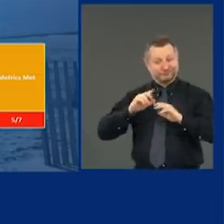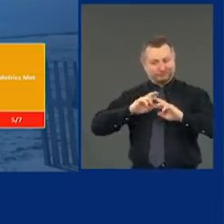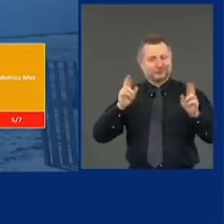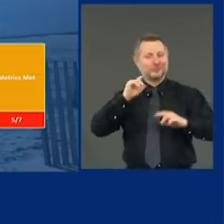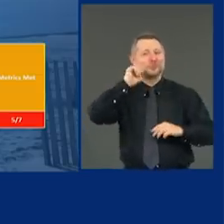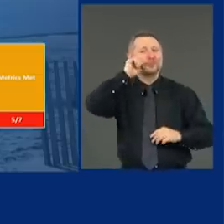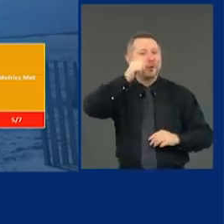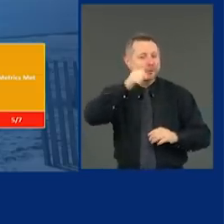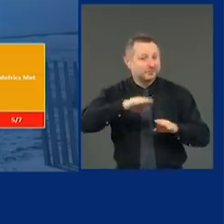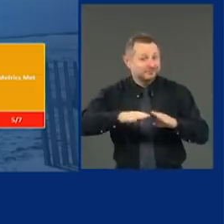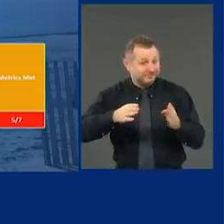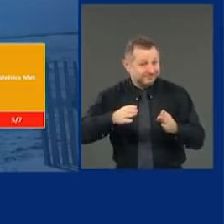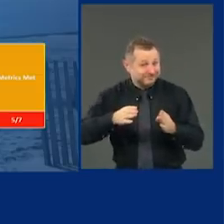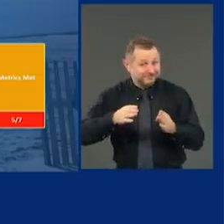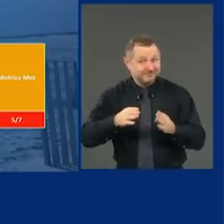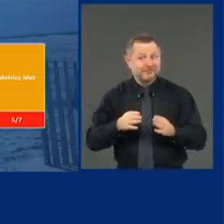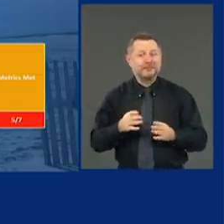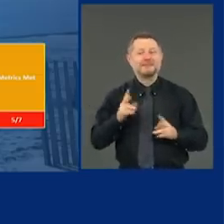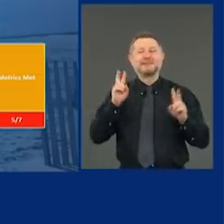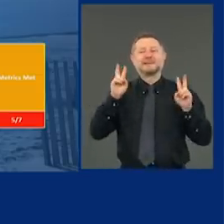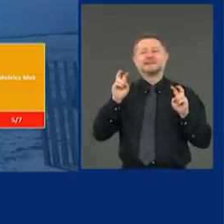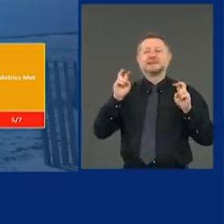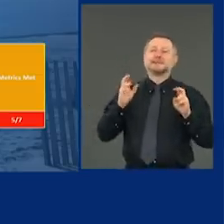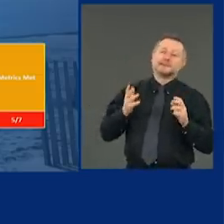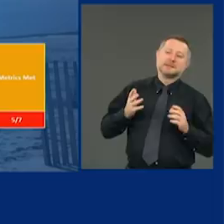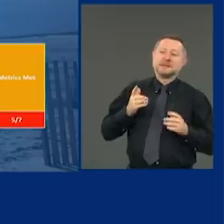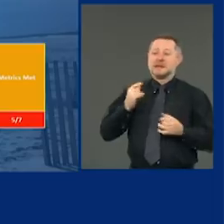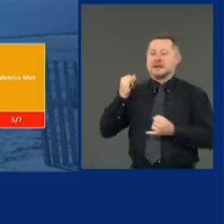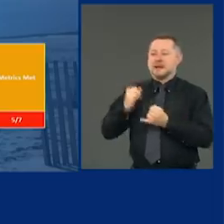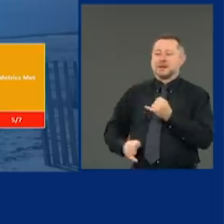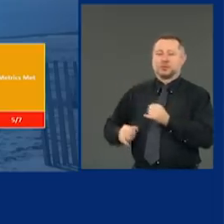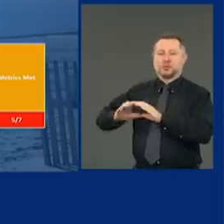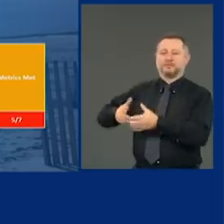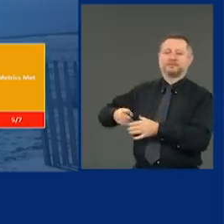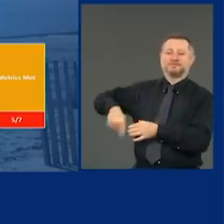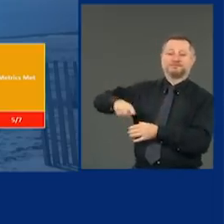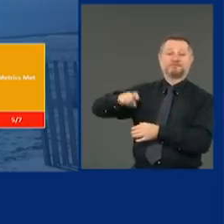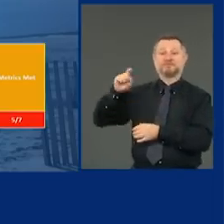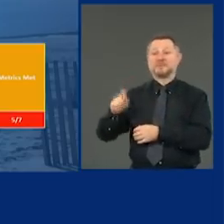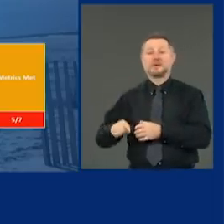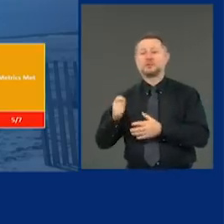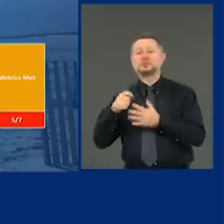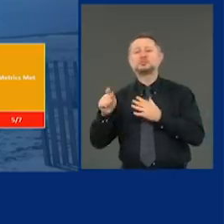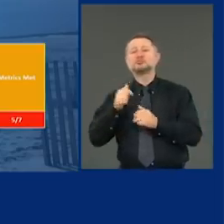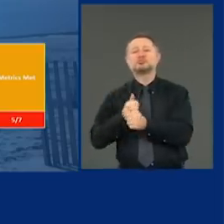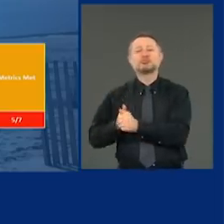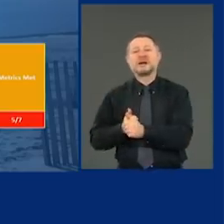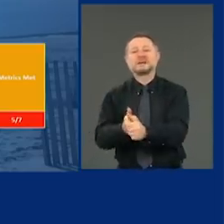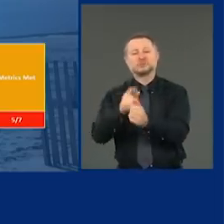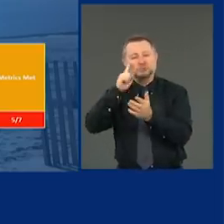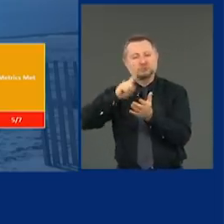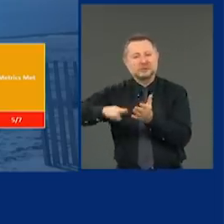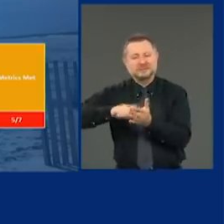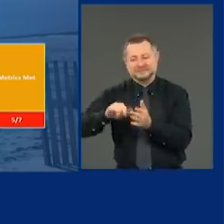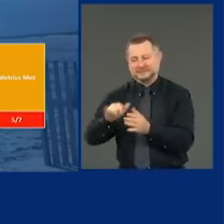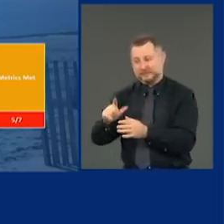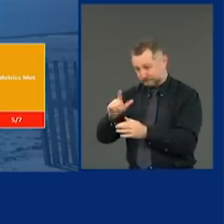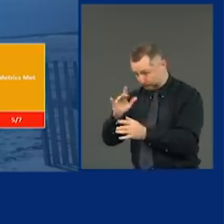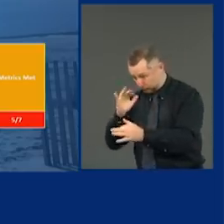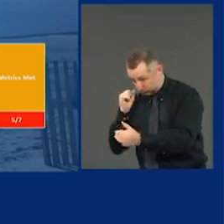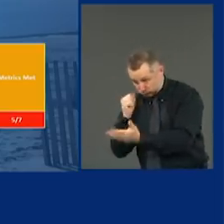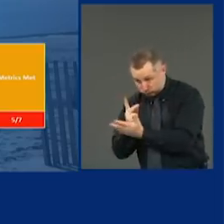bring on the last of what's called the tracers, who do the contact tracing